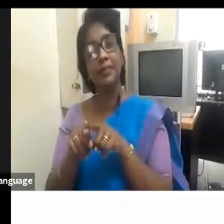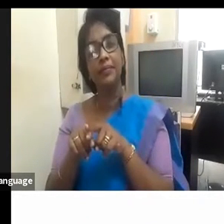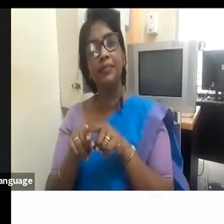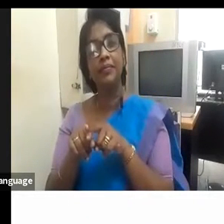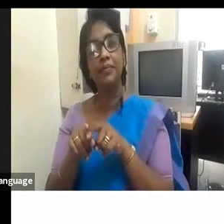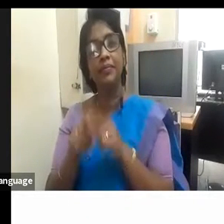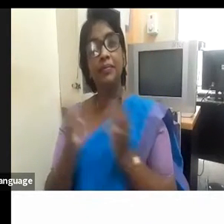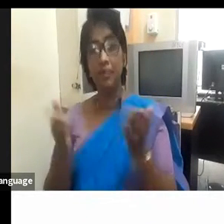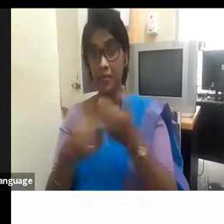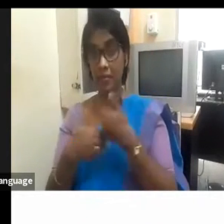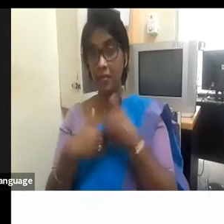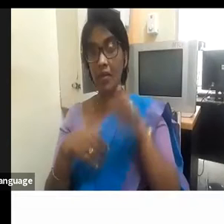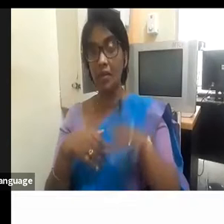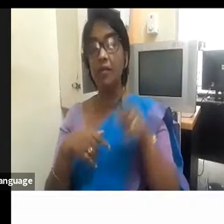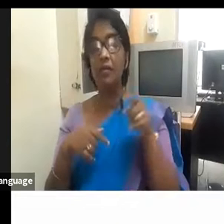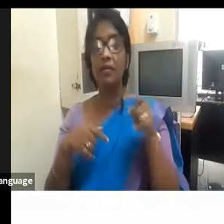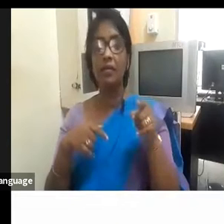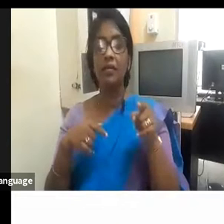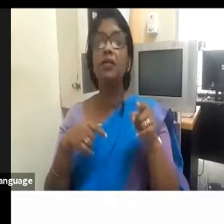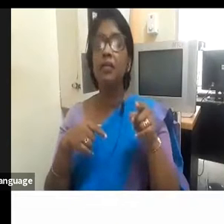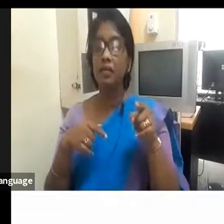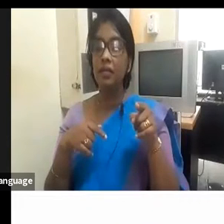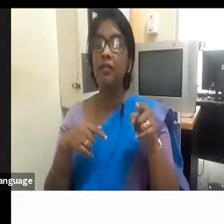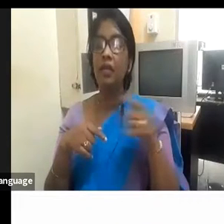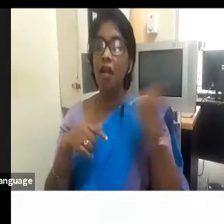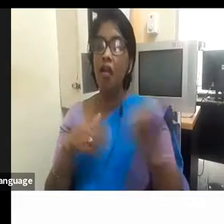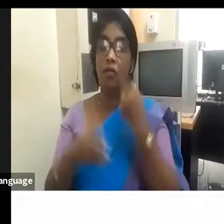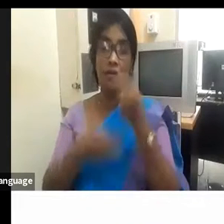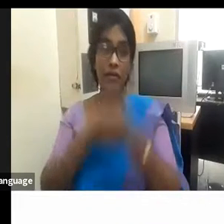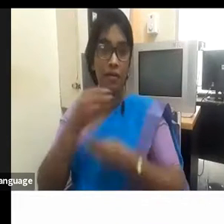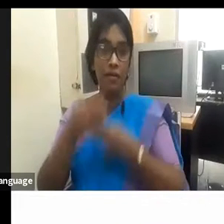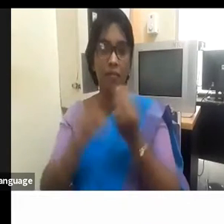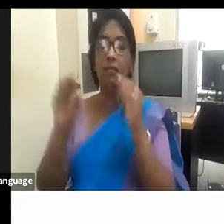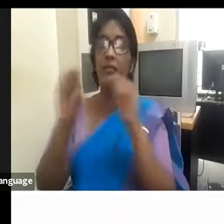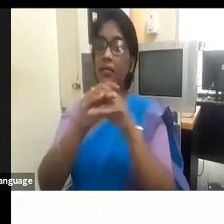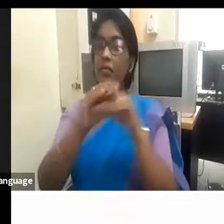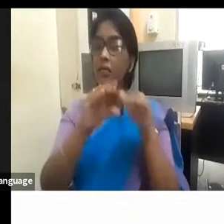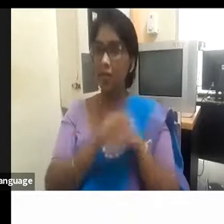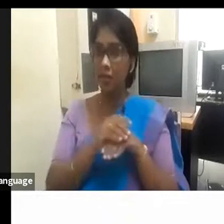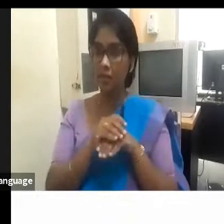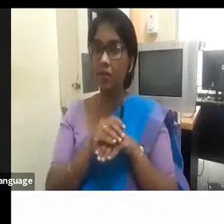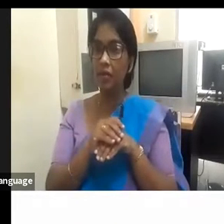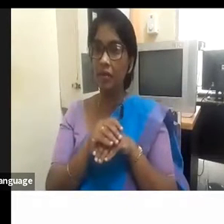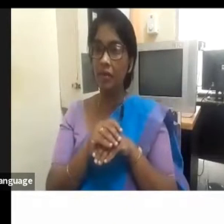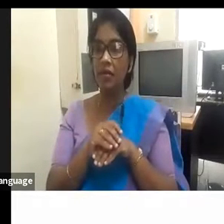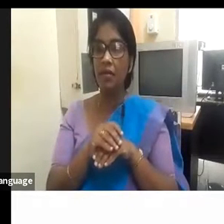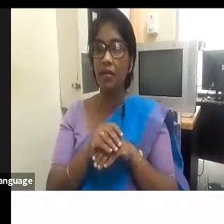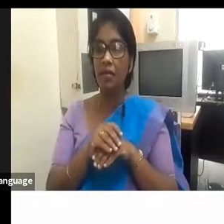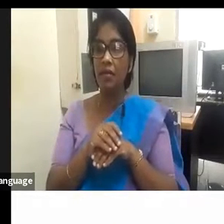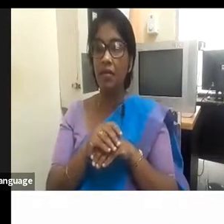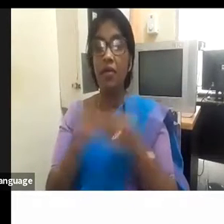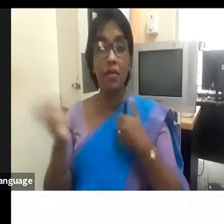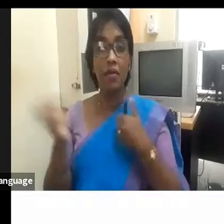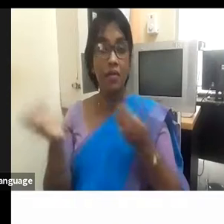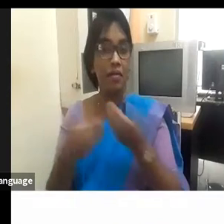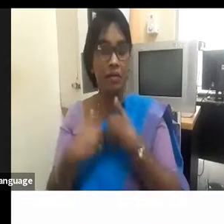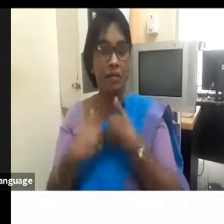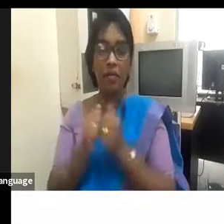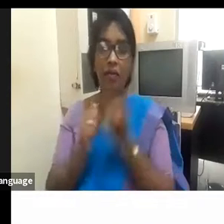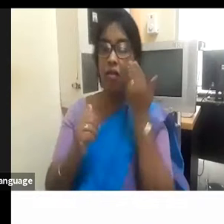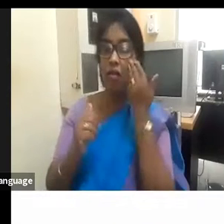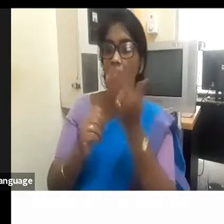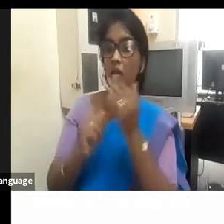innovation thinking of we need creative destruction in getting archaic laws out. It's like we at University of Mauritius sometimes